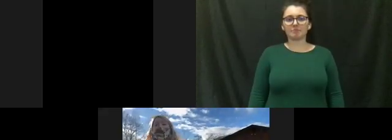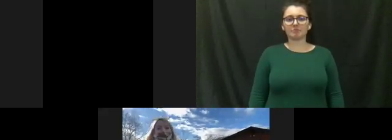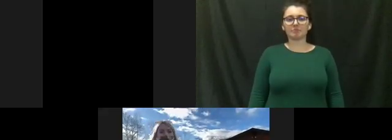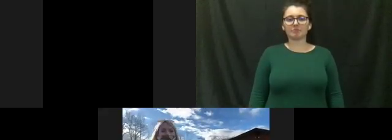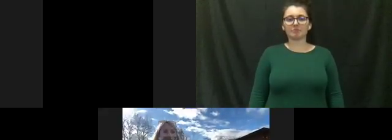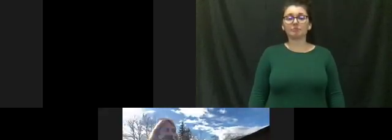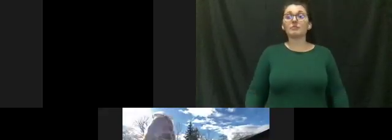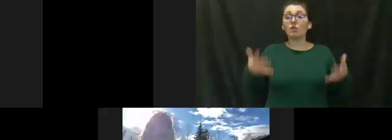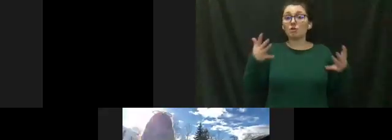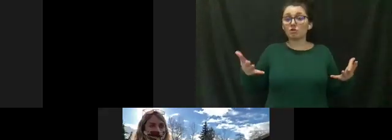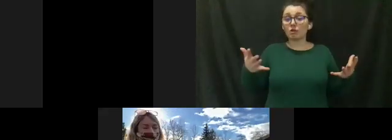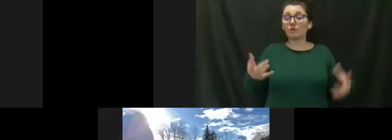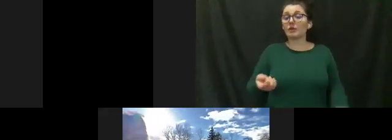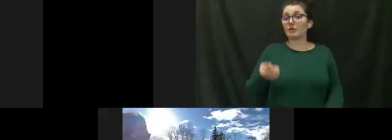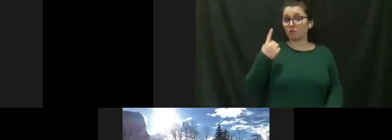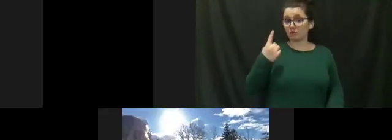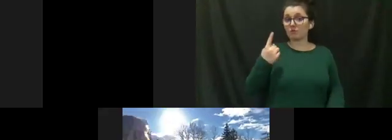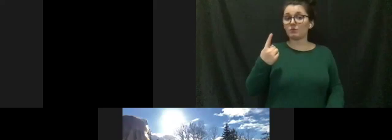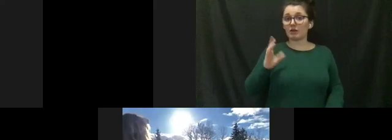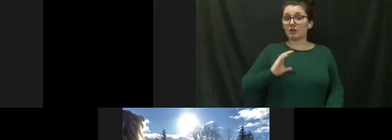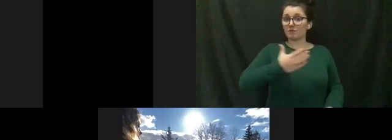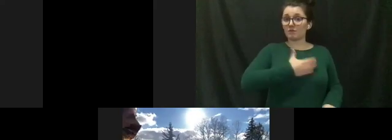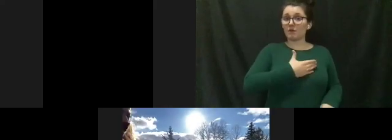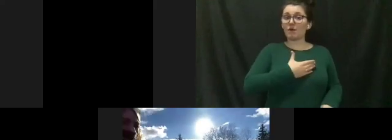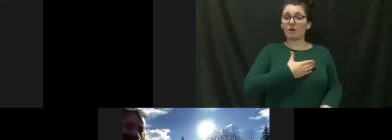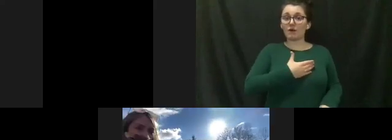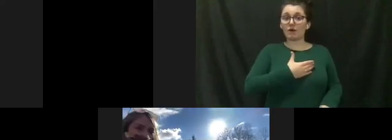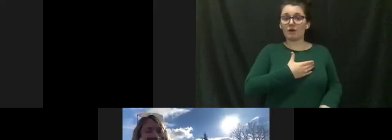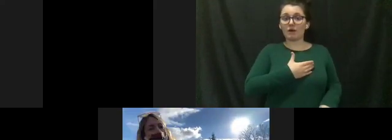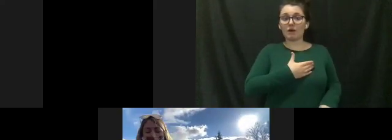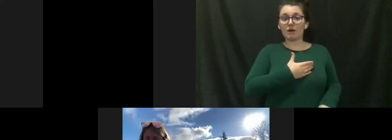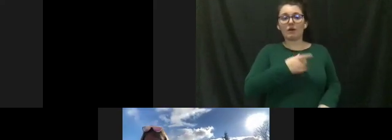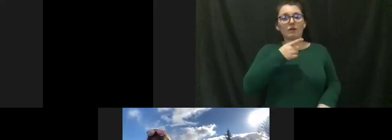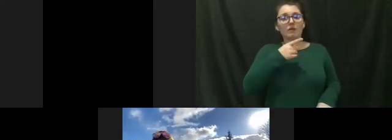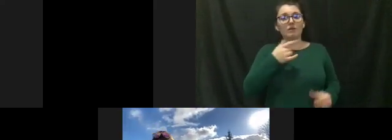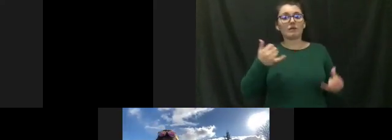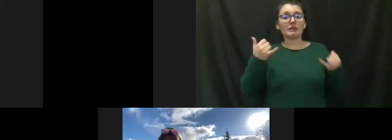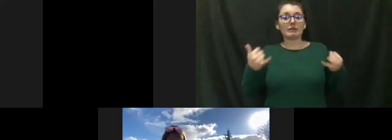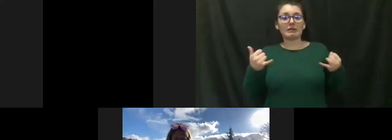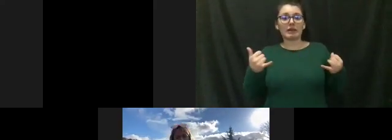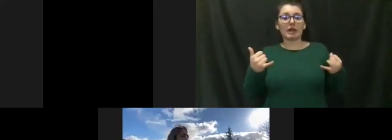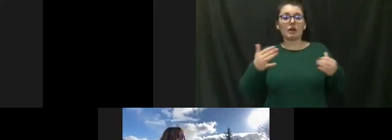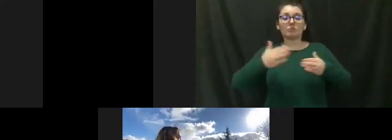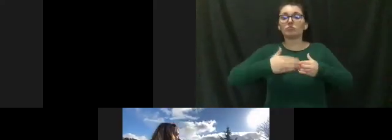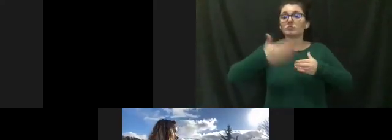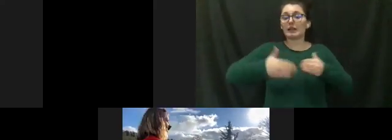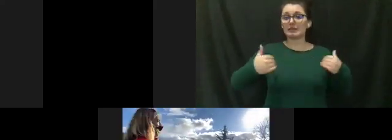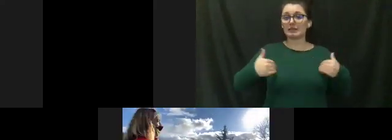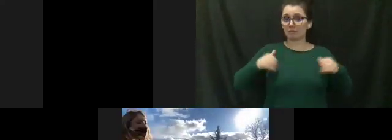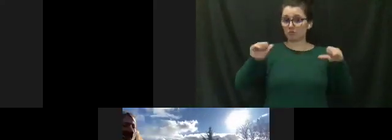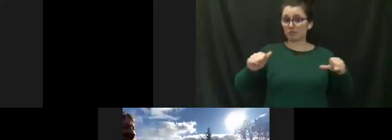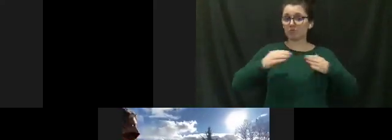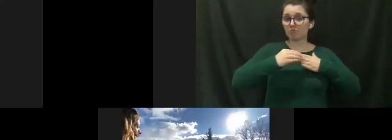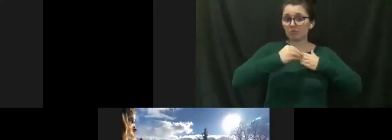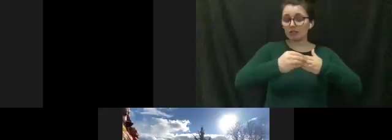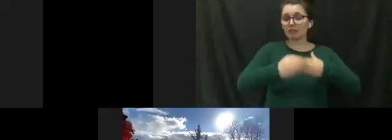So that was one of our Kubotas that just drove by, and they're actually leading us to our next animal encounter. Let's check the time. Yeah. On